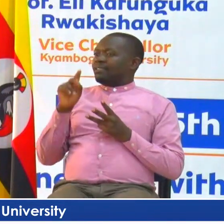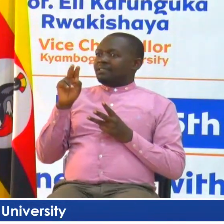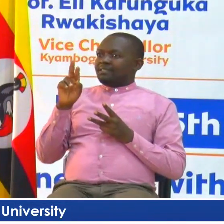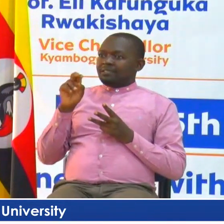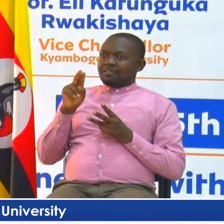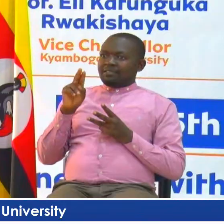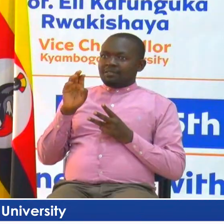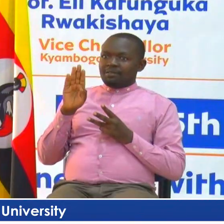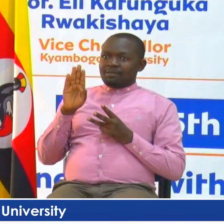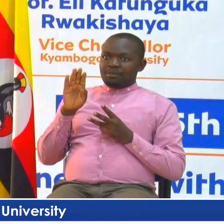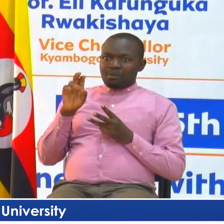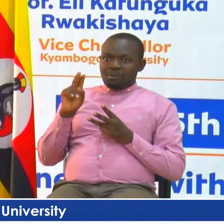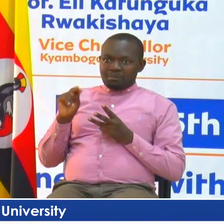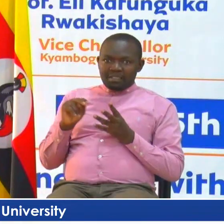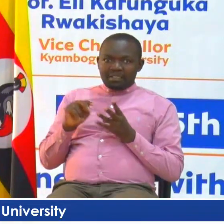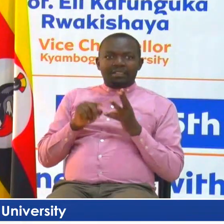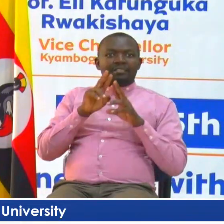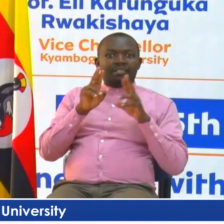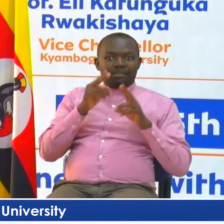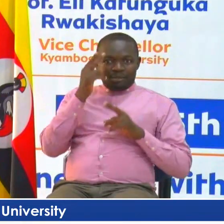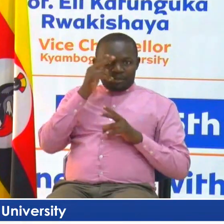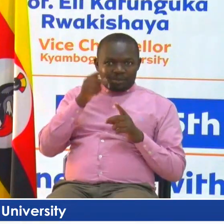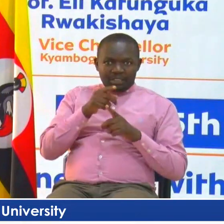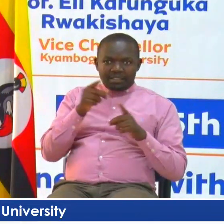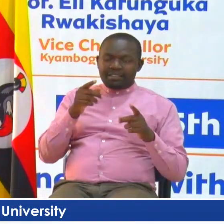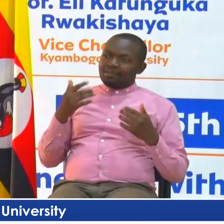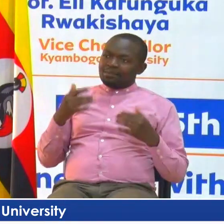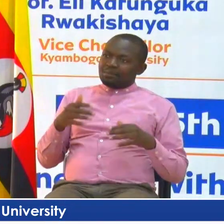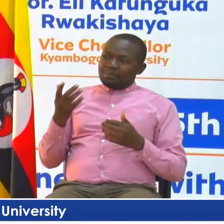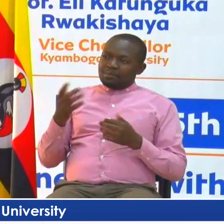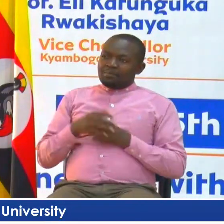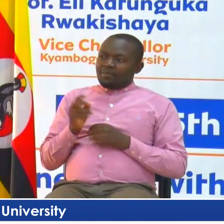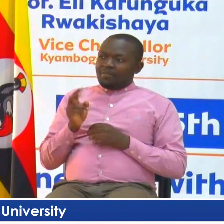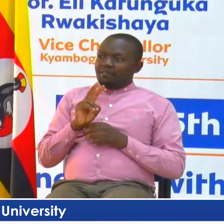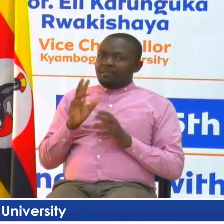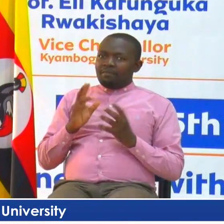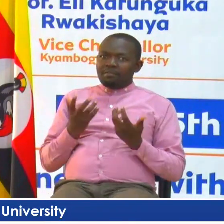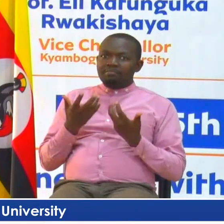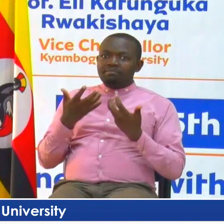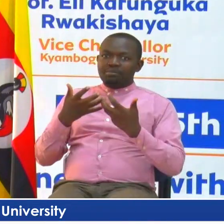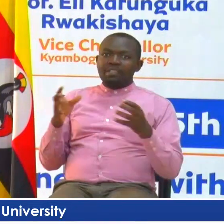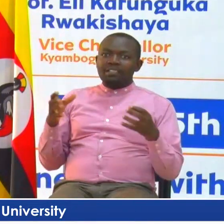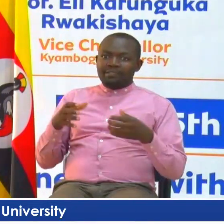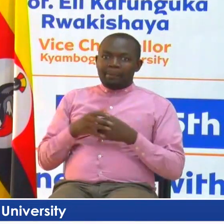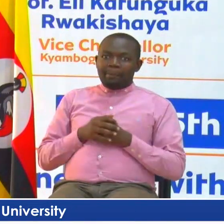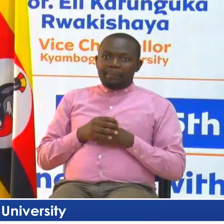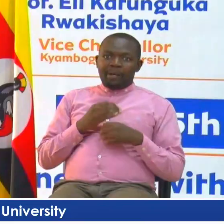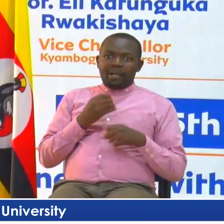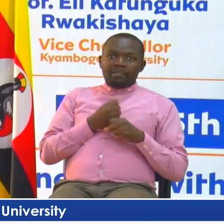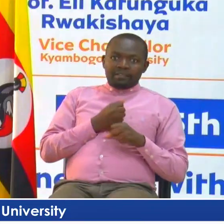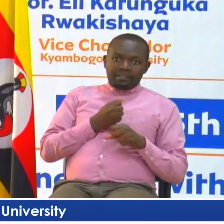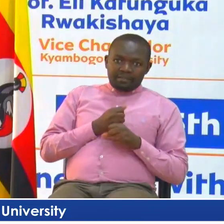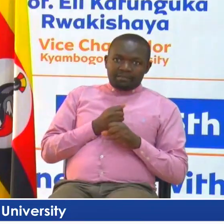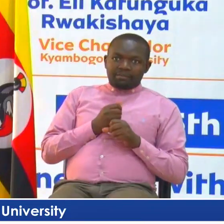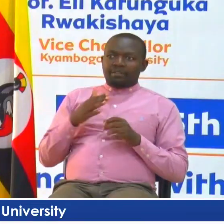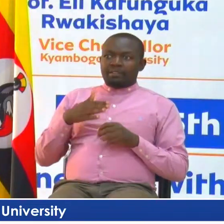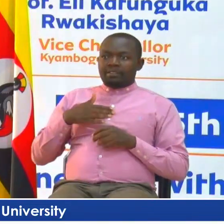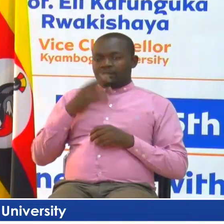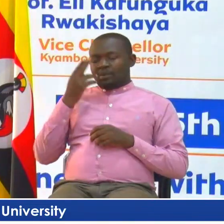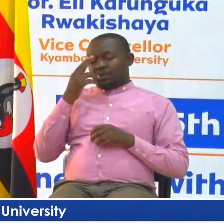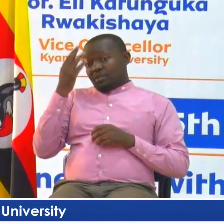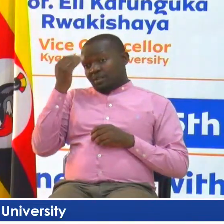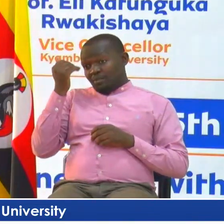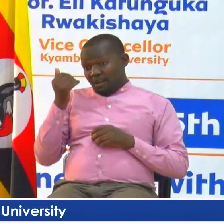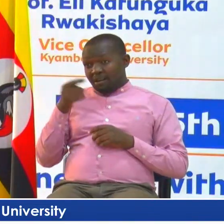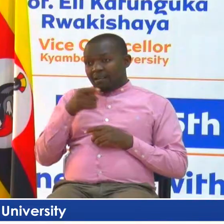our international students. So it was a combined team of staff and also our students, because they